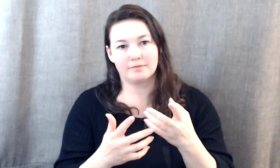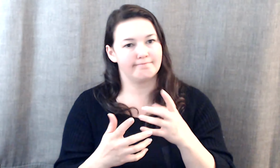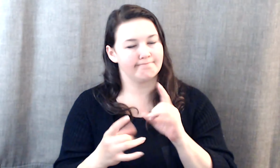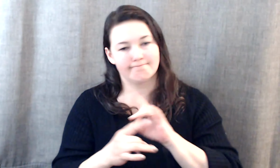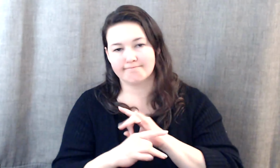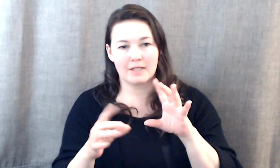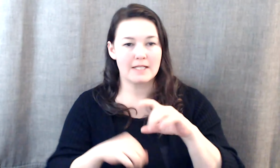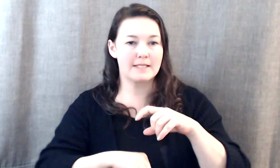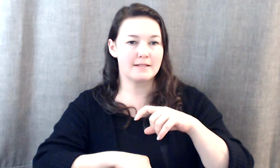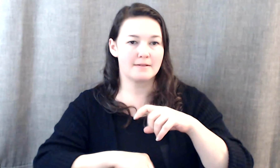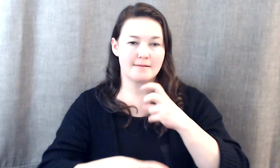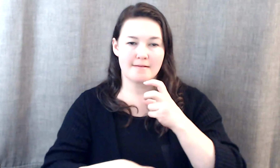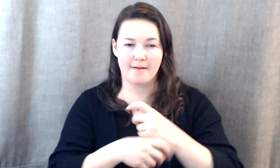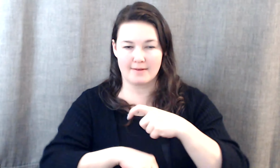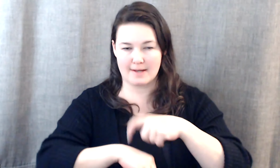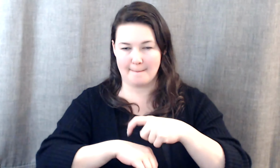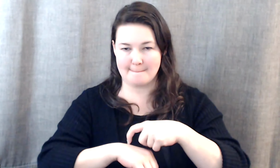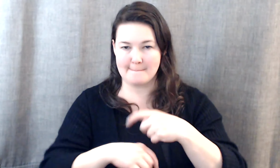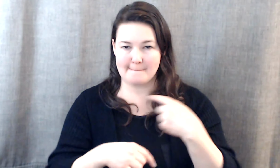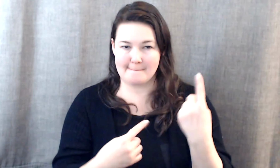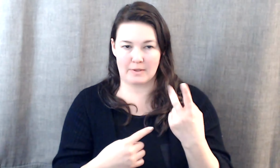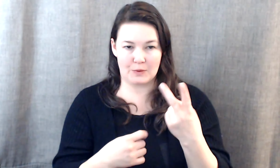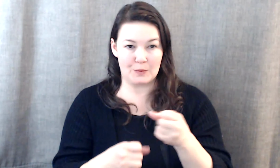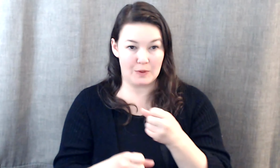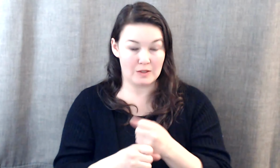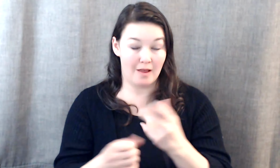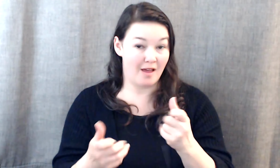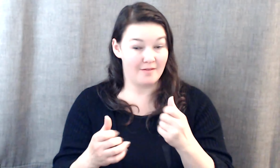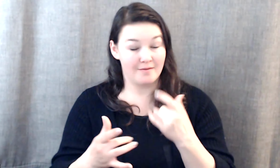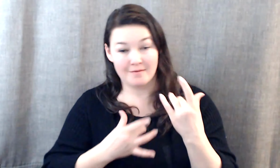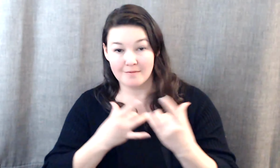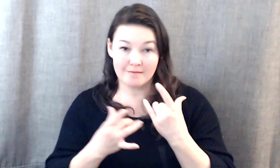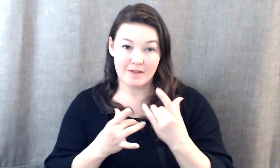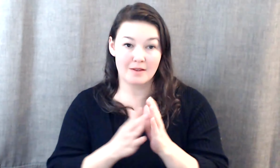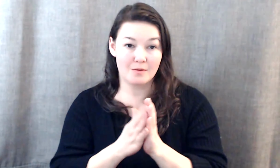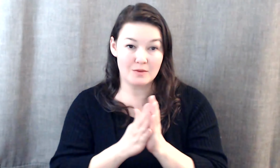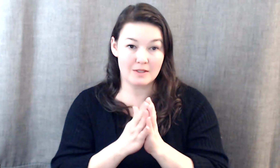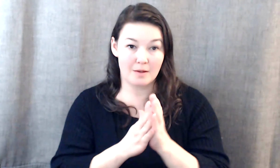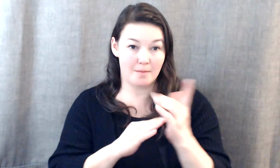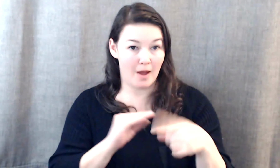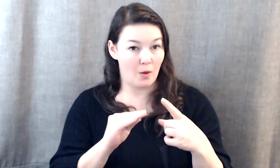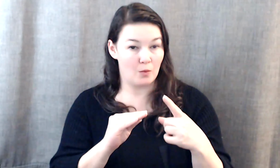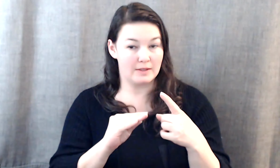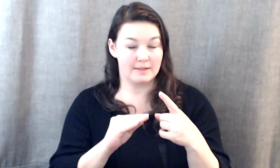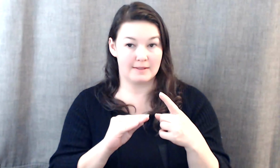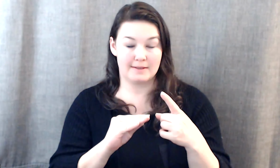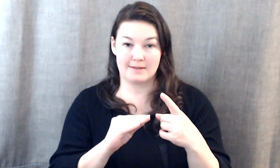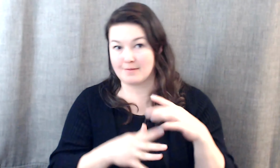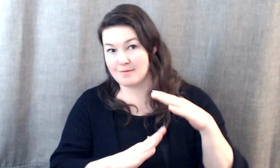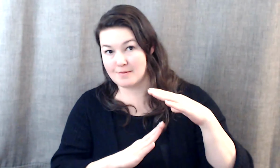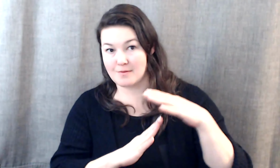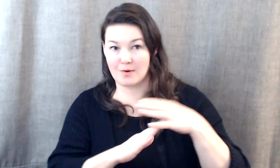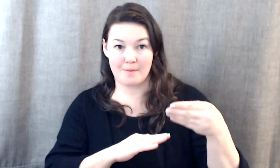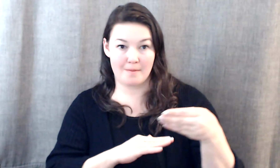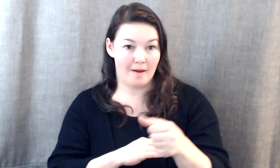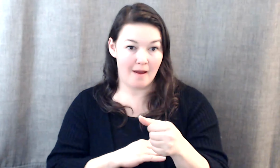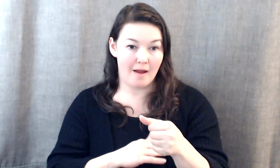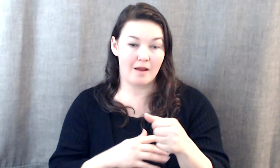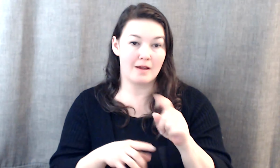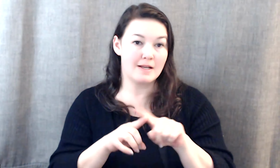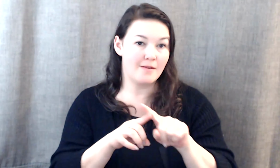years. And so I have a lot of enthusiasm and excitement around premium pay, hard benefits, soft benefits that we can